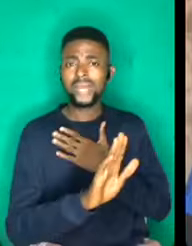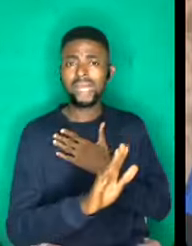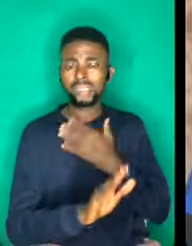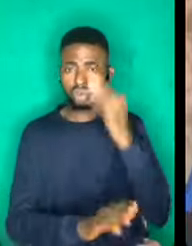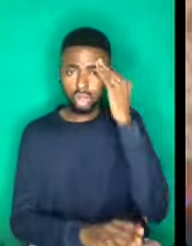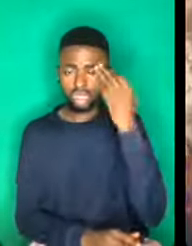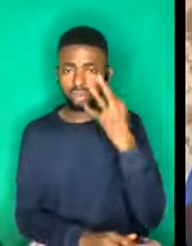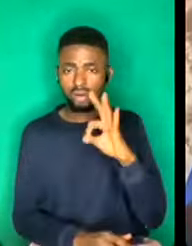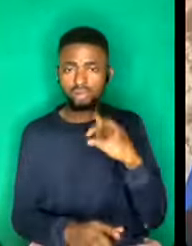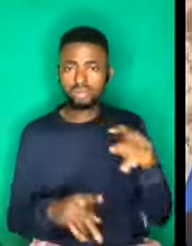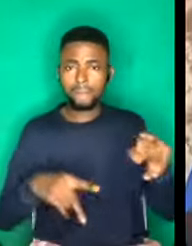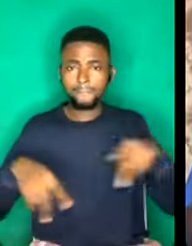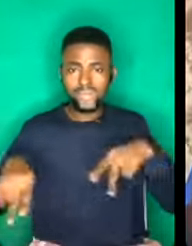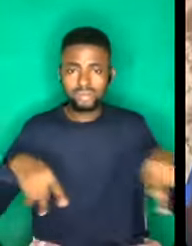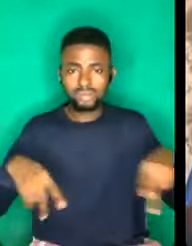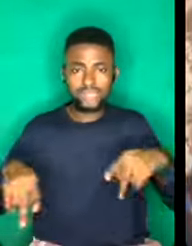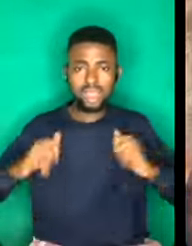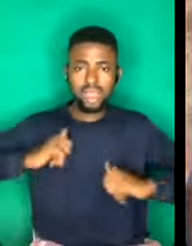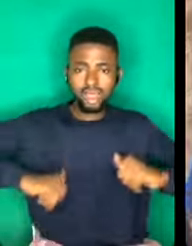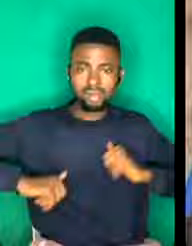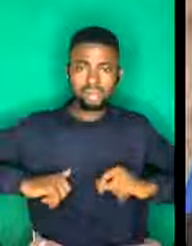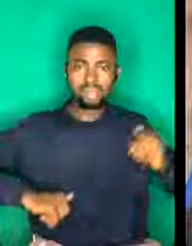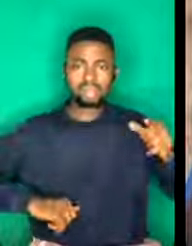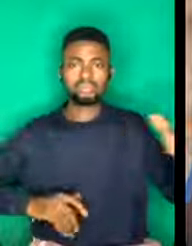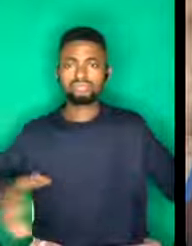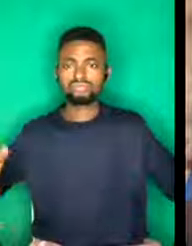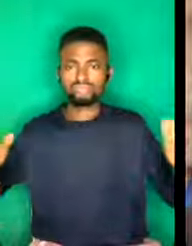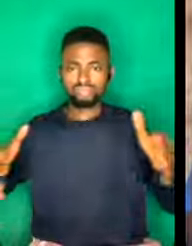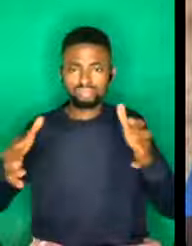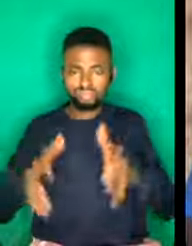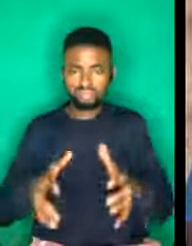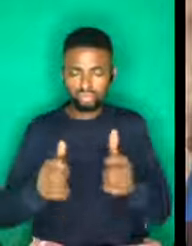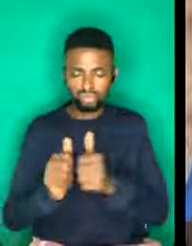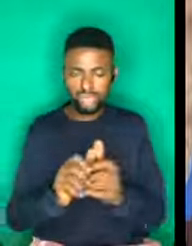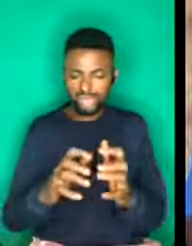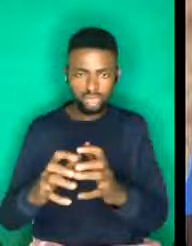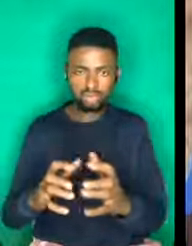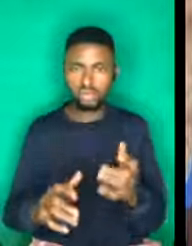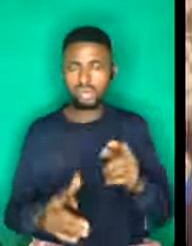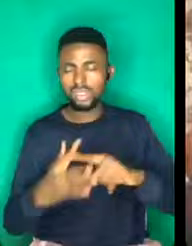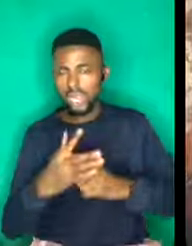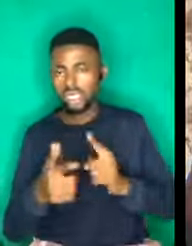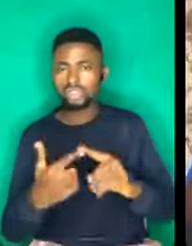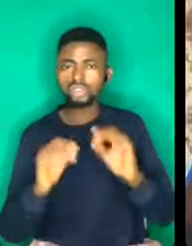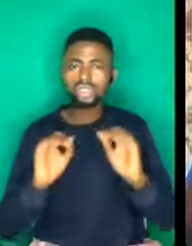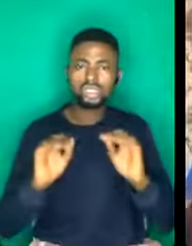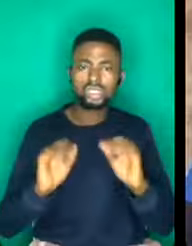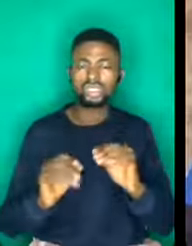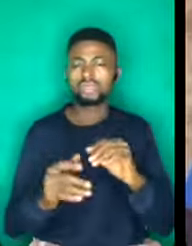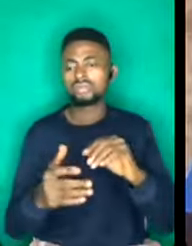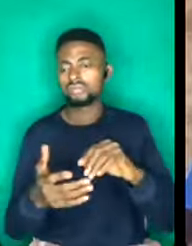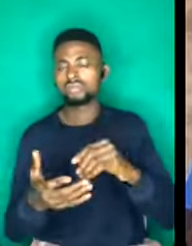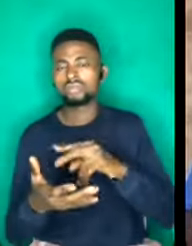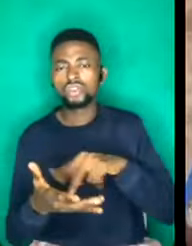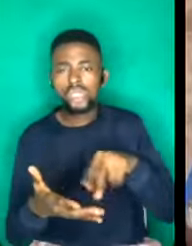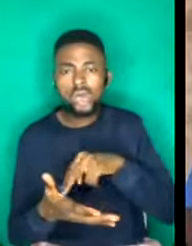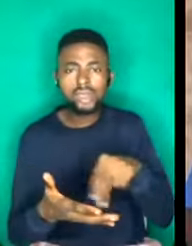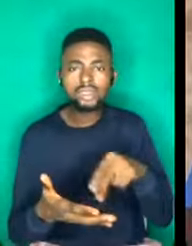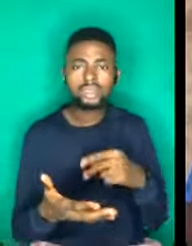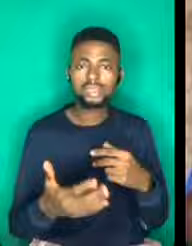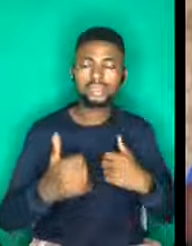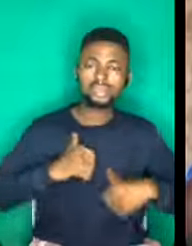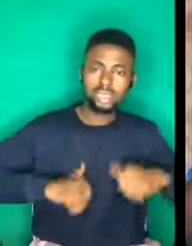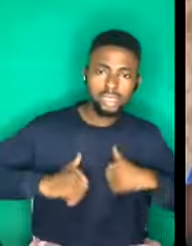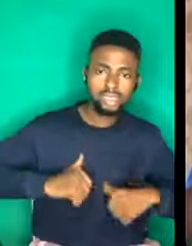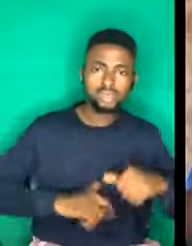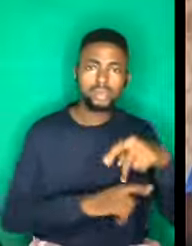arts, I brought them together. I started teaching drama, I started teaching dance, movements, and all that, mime, pantomime. And we started with